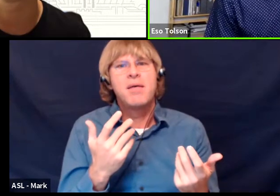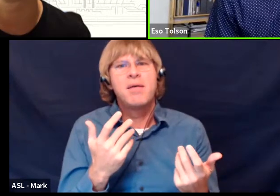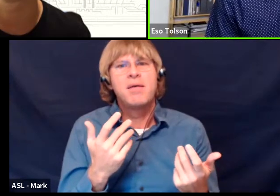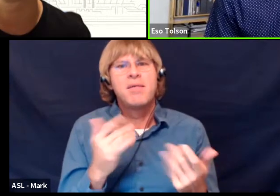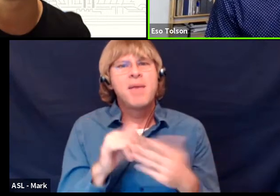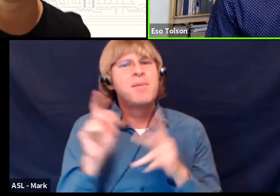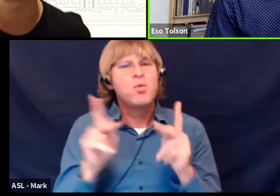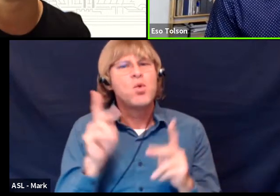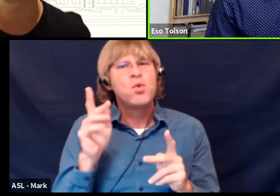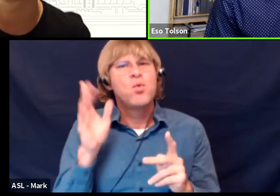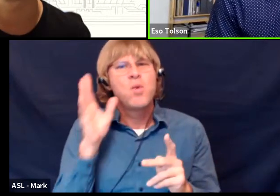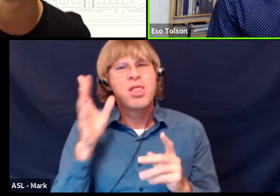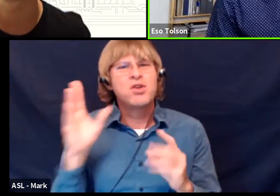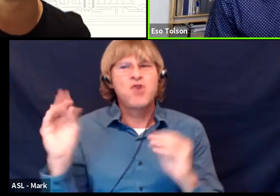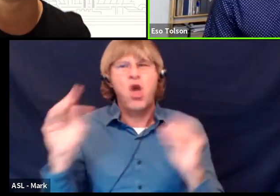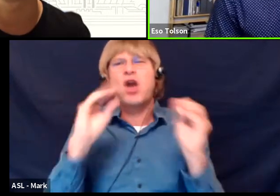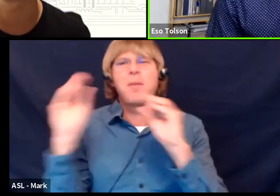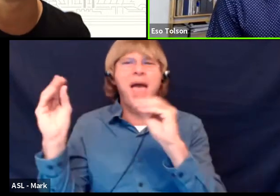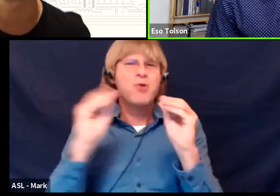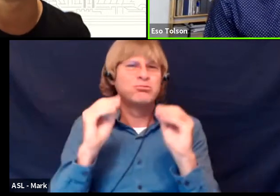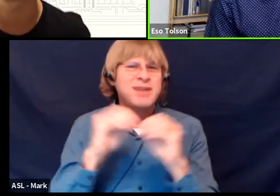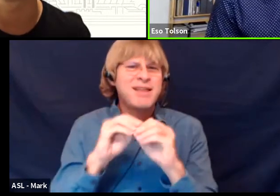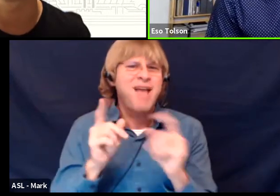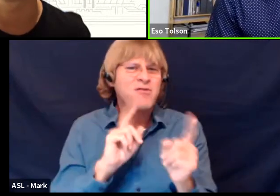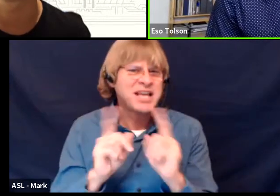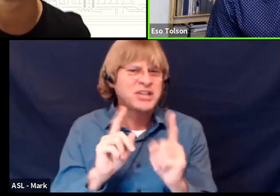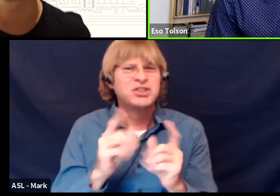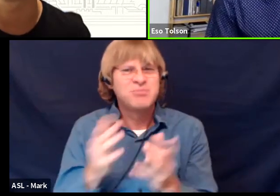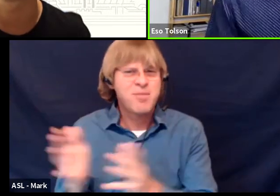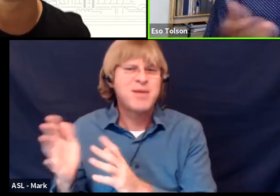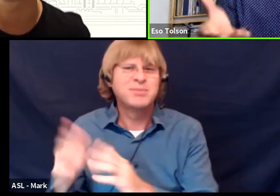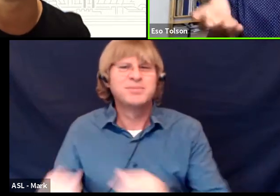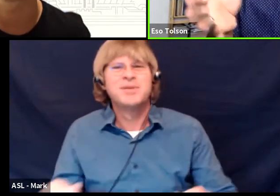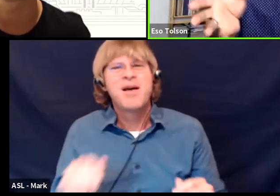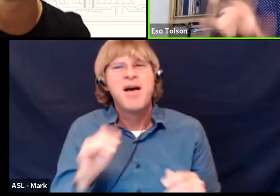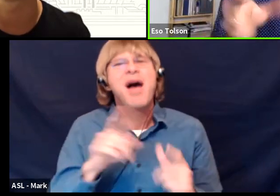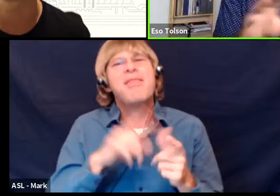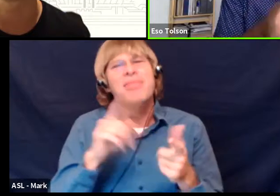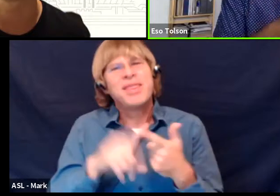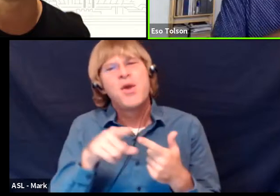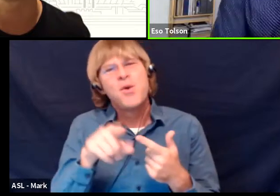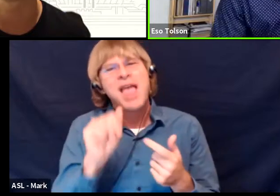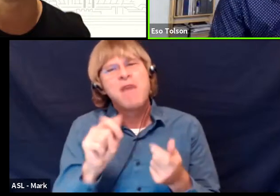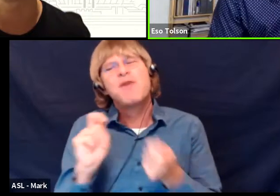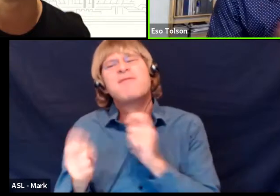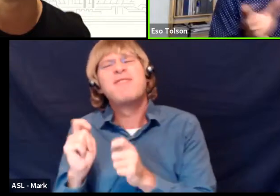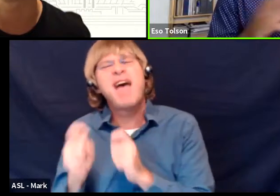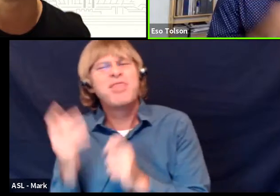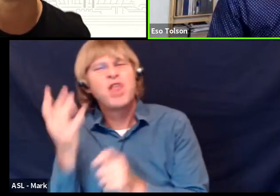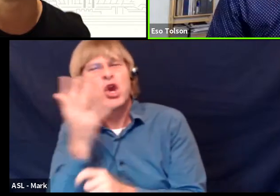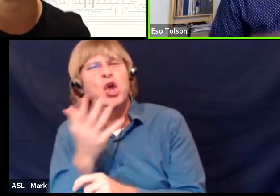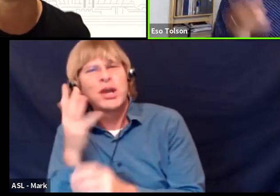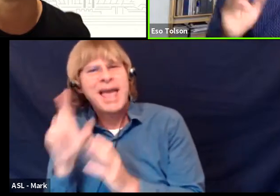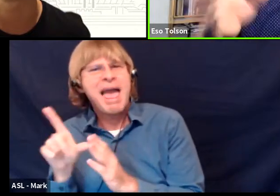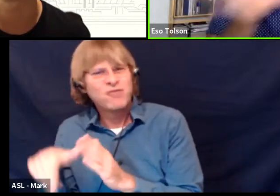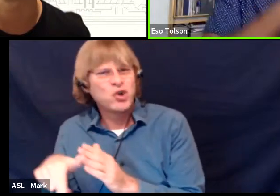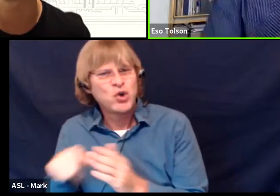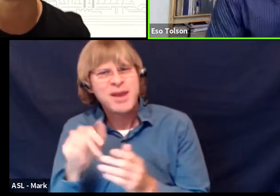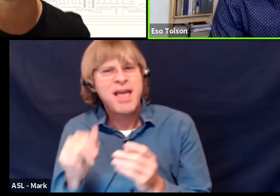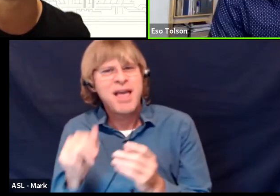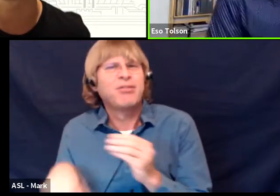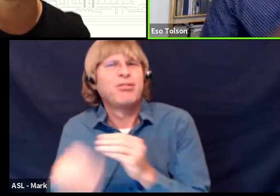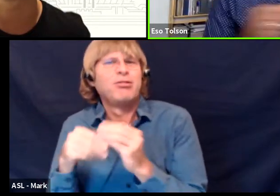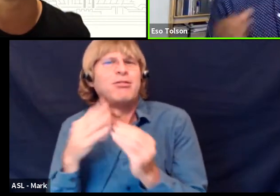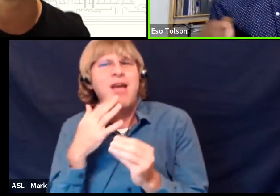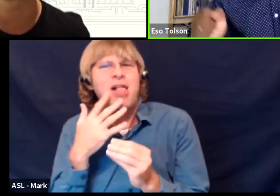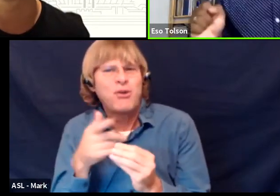that people are talking about, conversations and all that. And then you can refine the look after that. You can throw in some